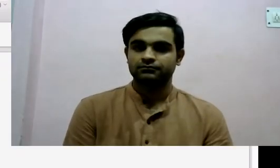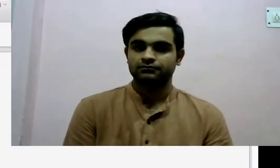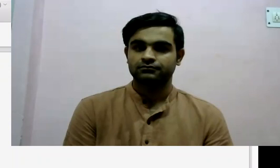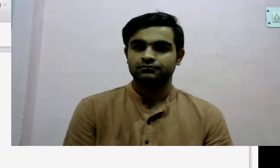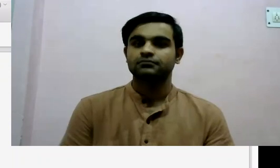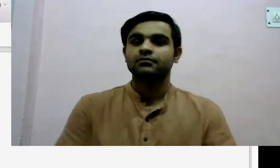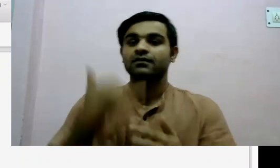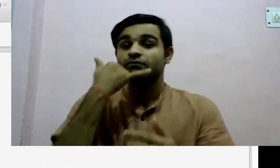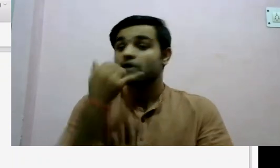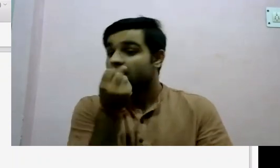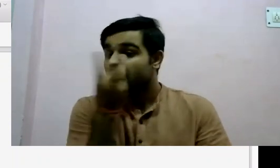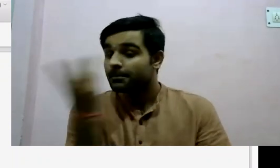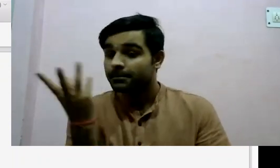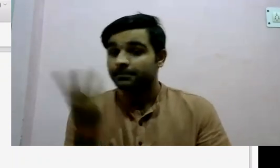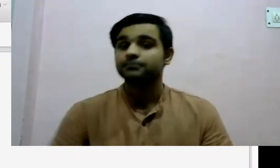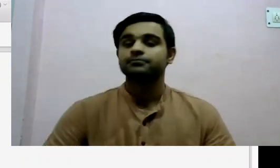Phone number.